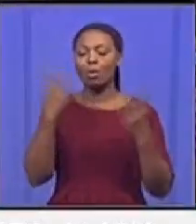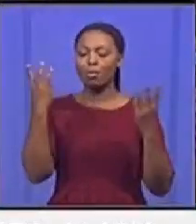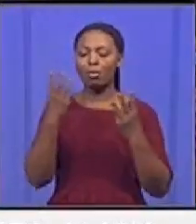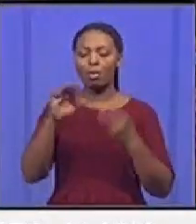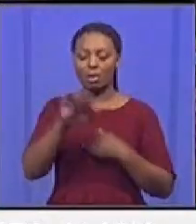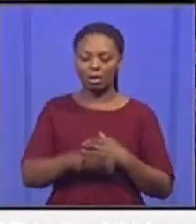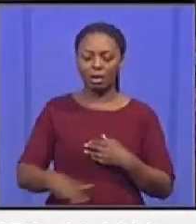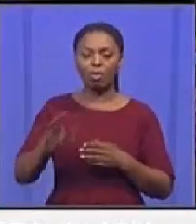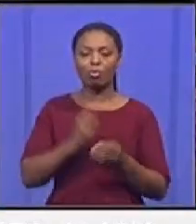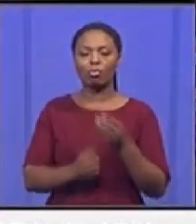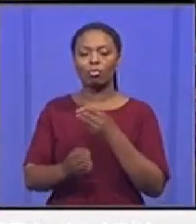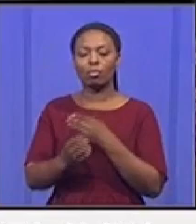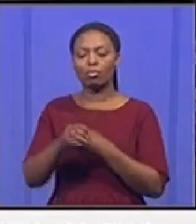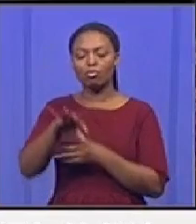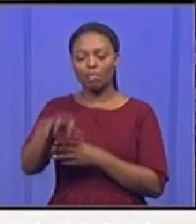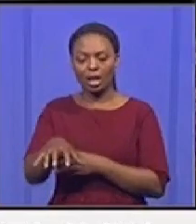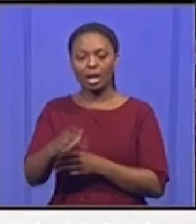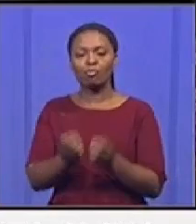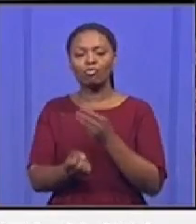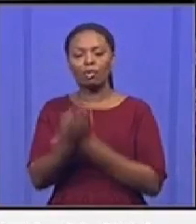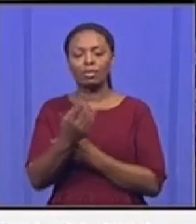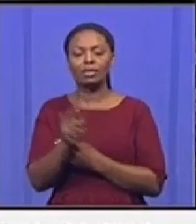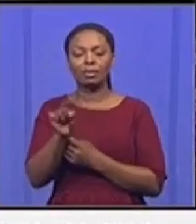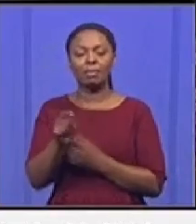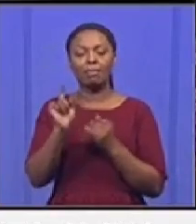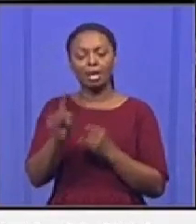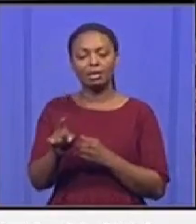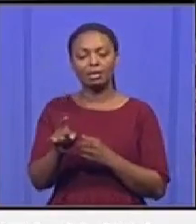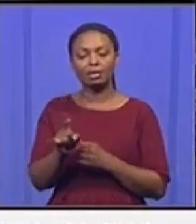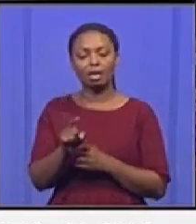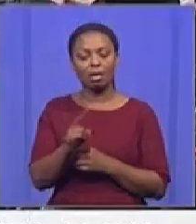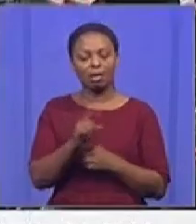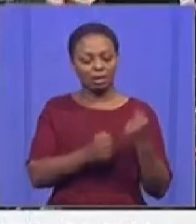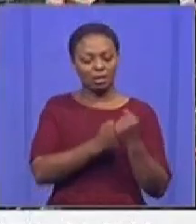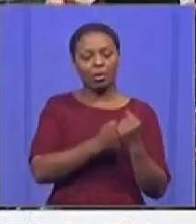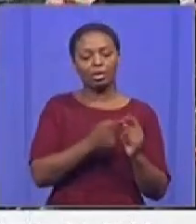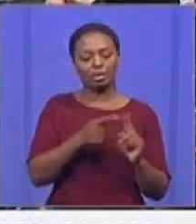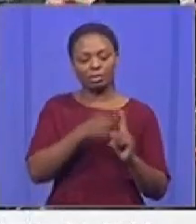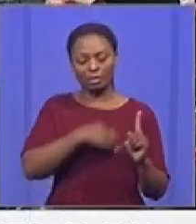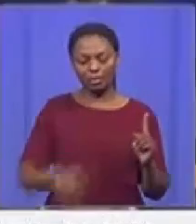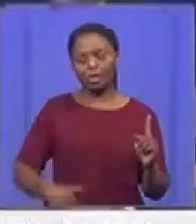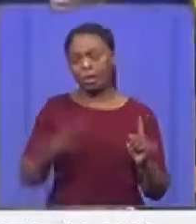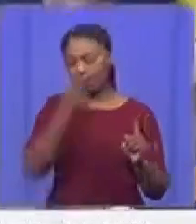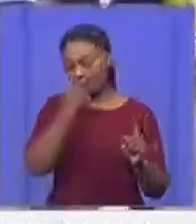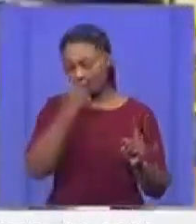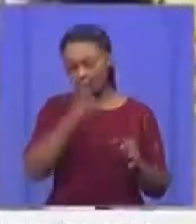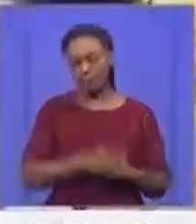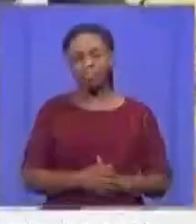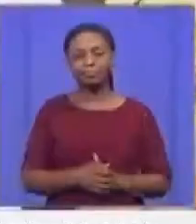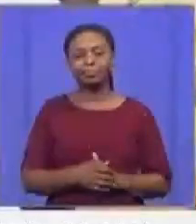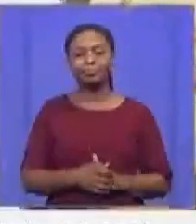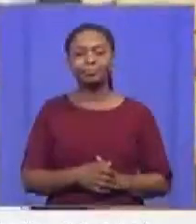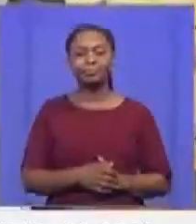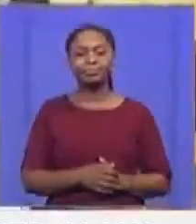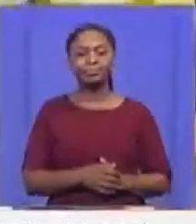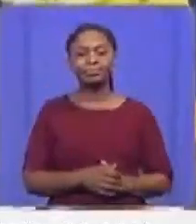Lekoko mme se sa lebisa kwa phenyong ya ga Cyril Ramaphosa jaaka mopresidente wa Lekoko. Comrade